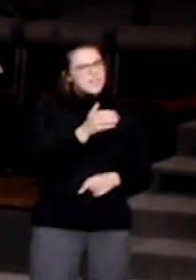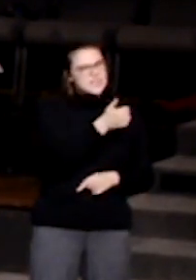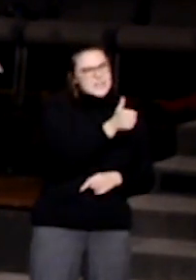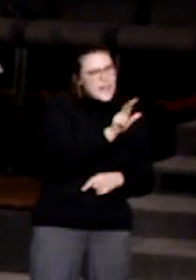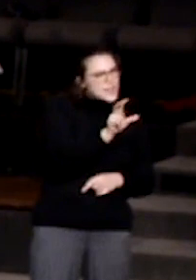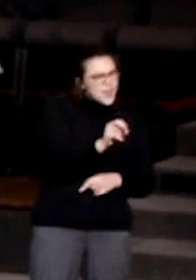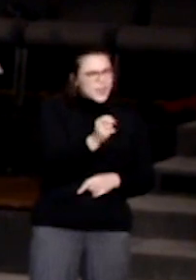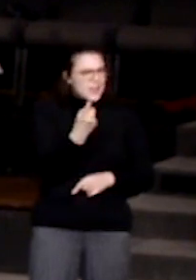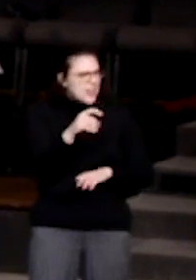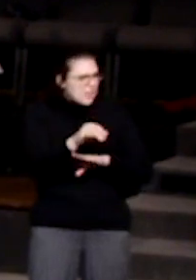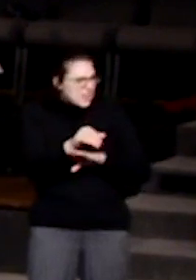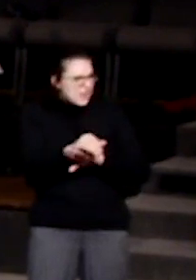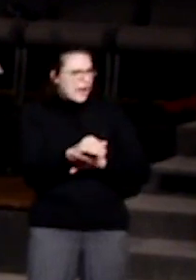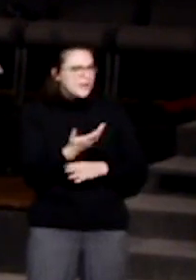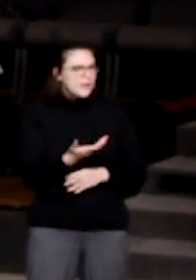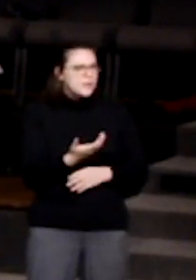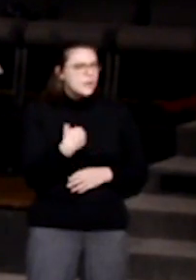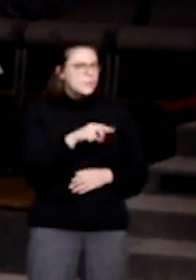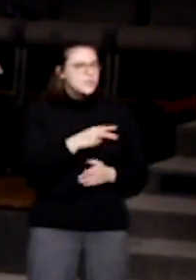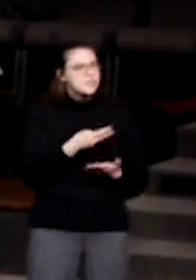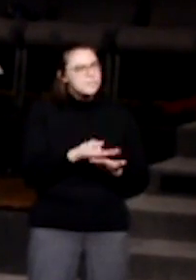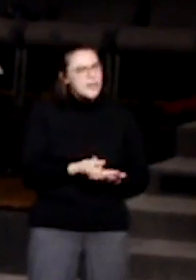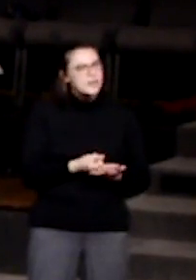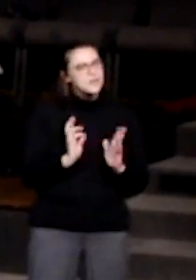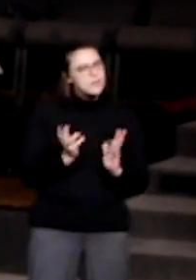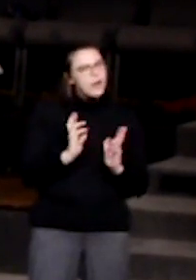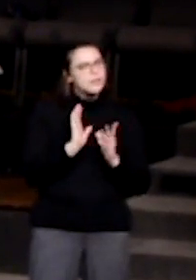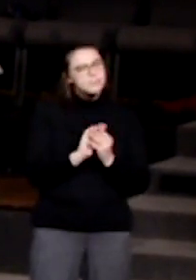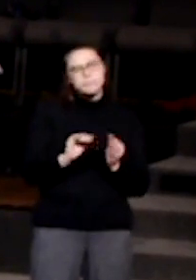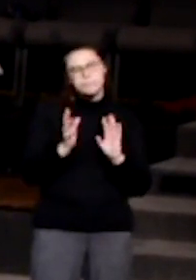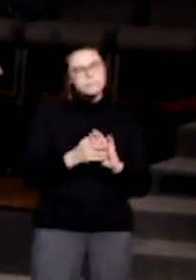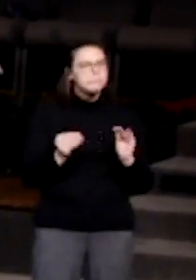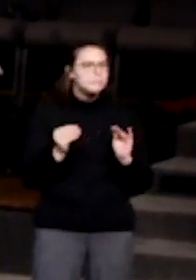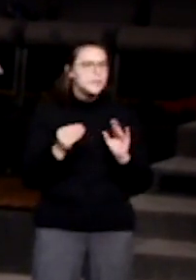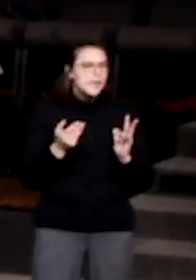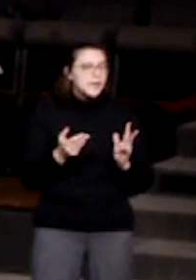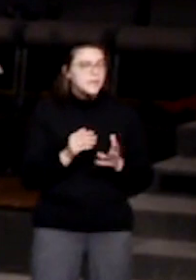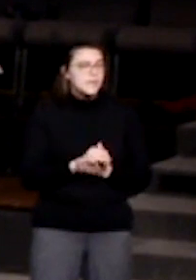o'clock, and we're just laying there talking, and I'm telling her a story, and